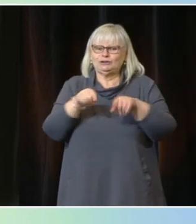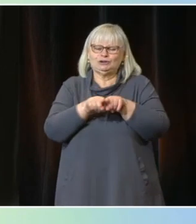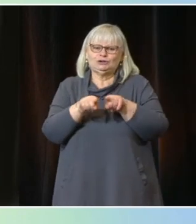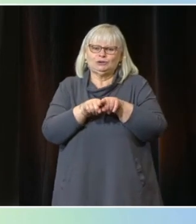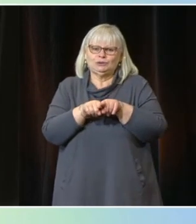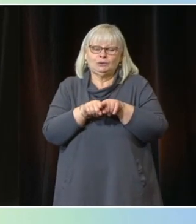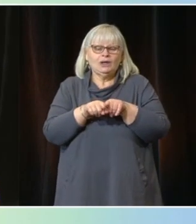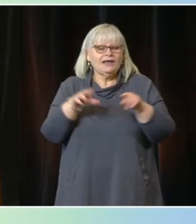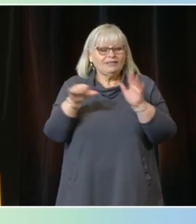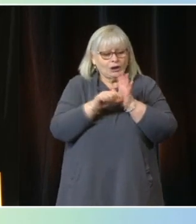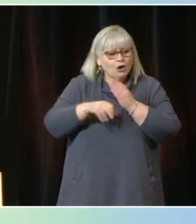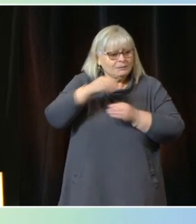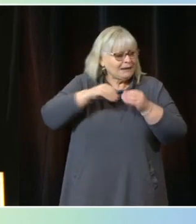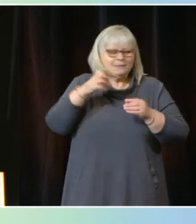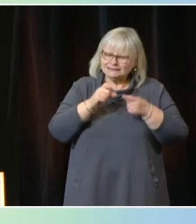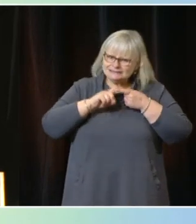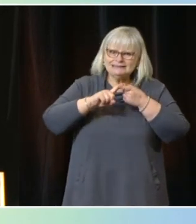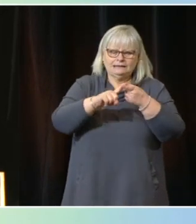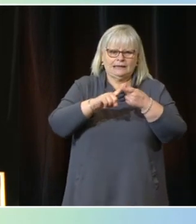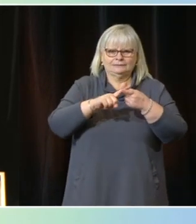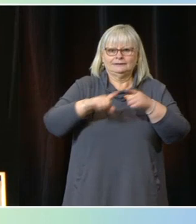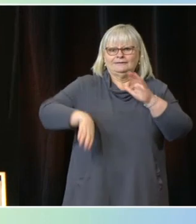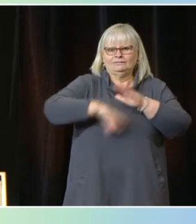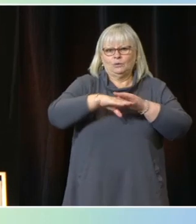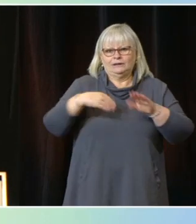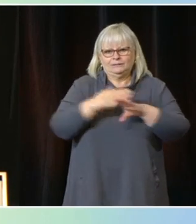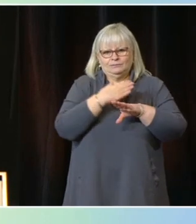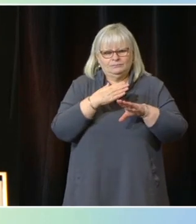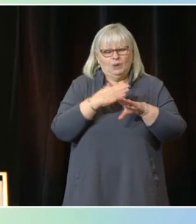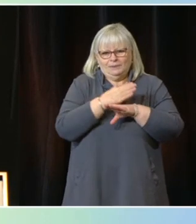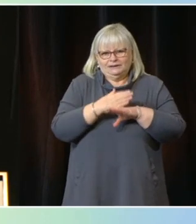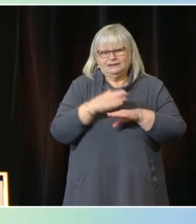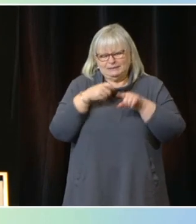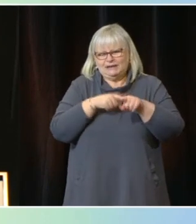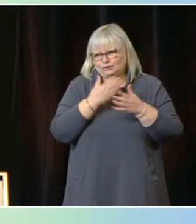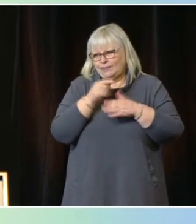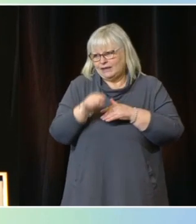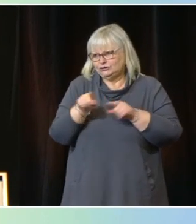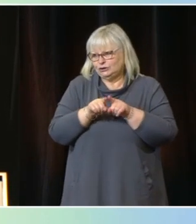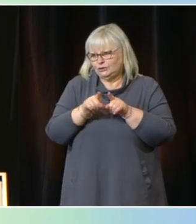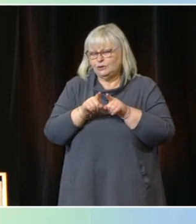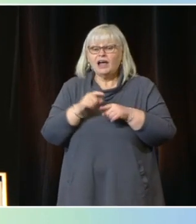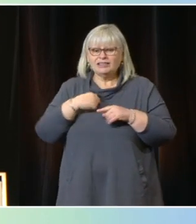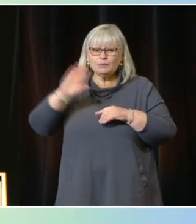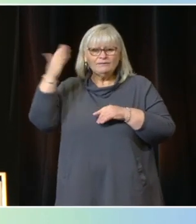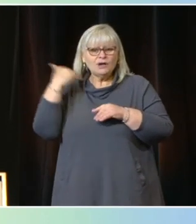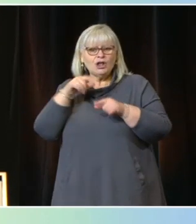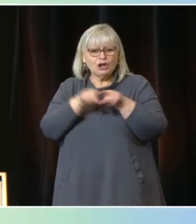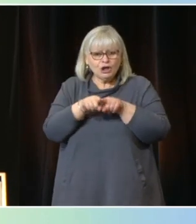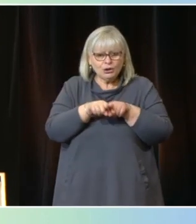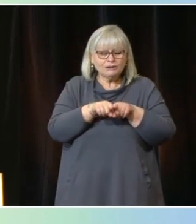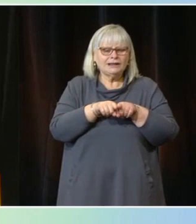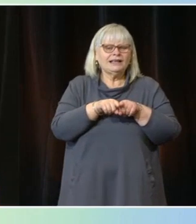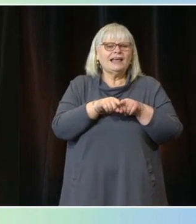economy capable of sustaining full employment depends on it as well but as we've learned I think a low